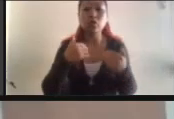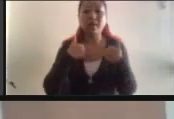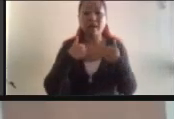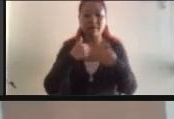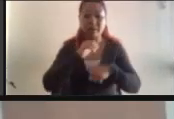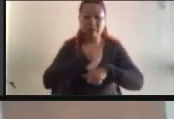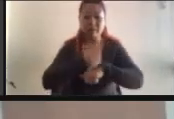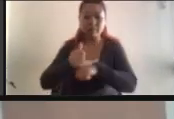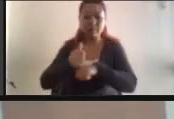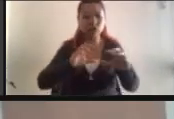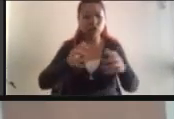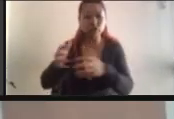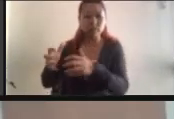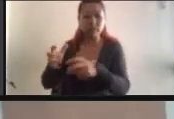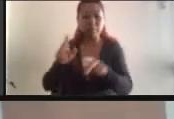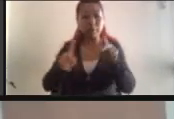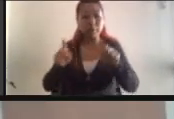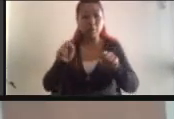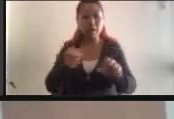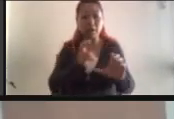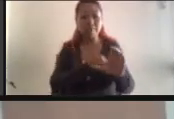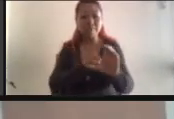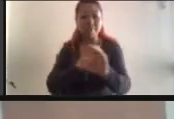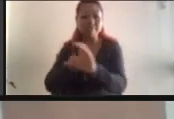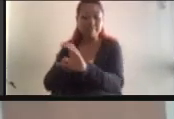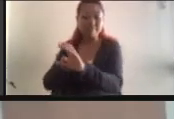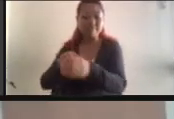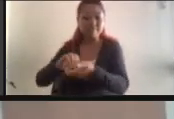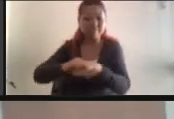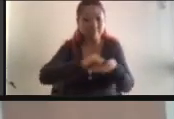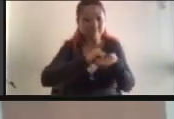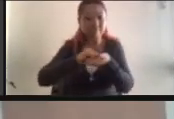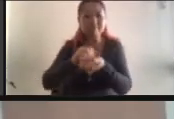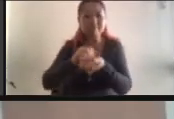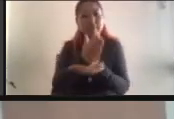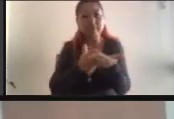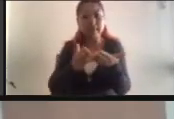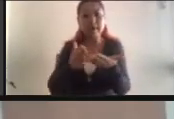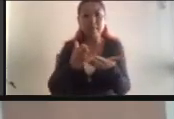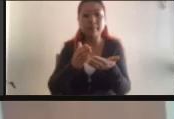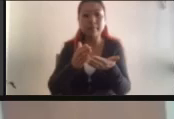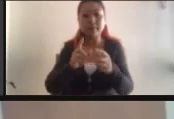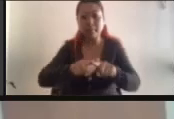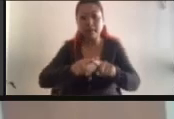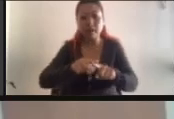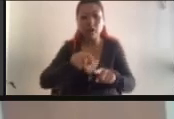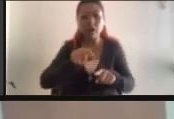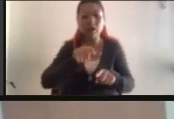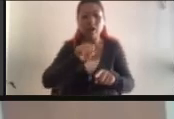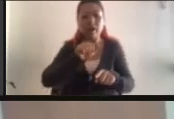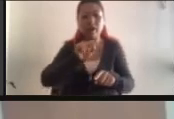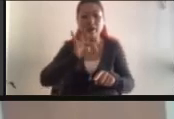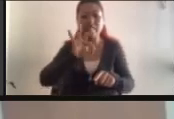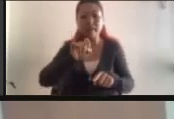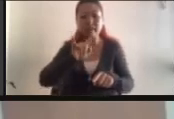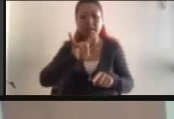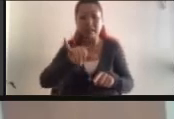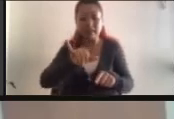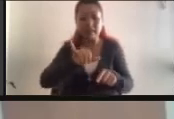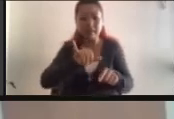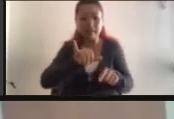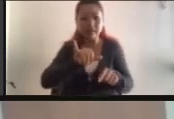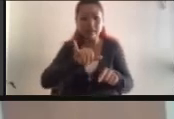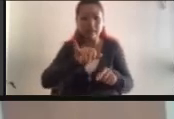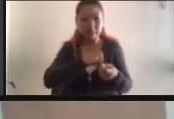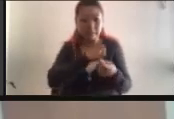where people can come and they can join together. Some of them are based on affinity. Maybe it's affinity around race, whether it be